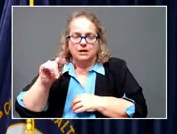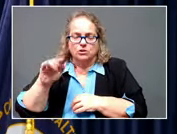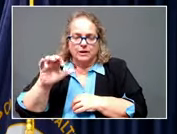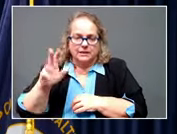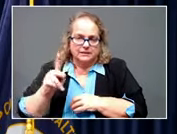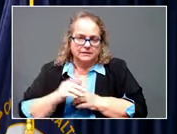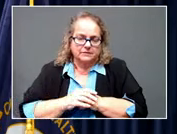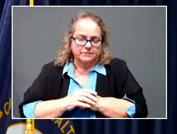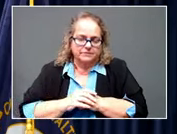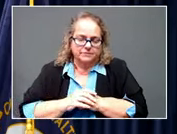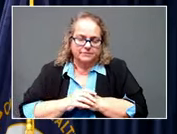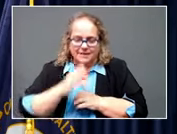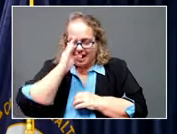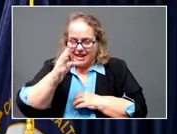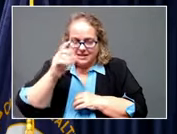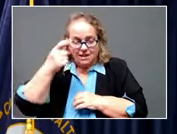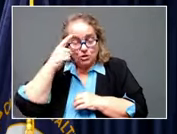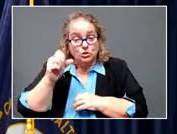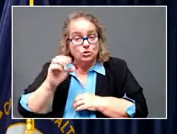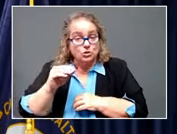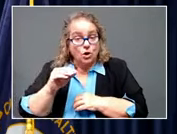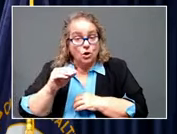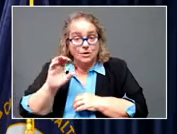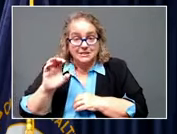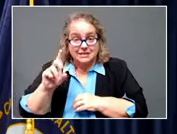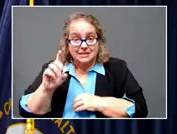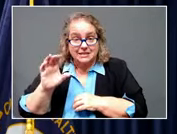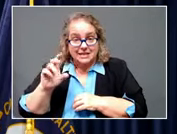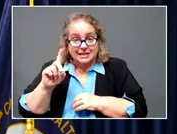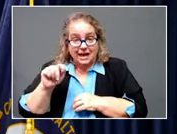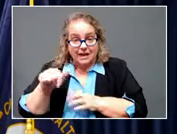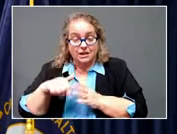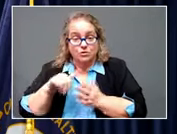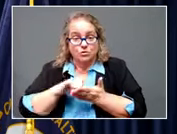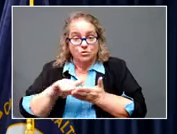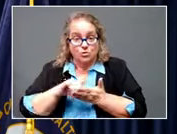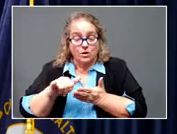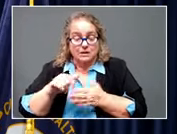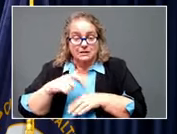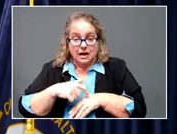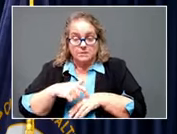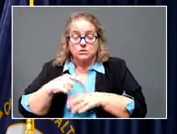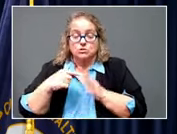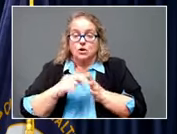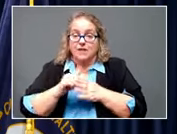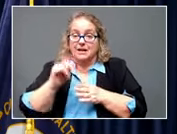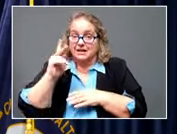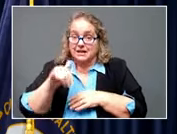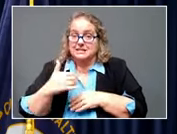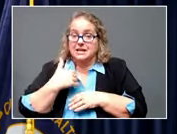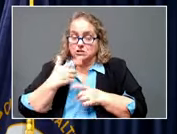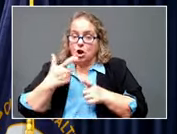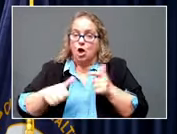Hi, Governor. So CDC data in the New York Times shows that Kentucky's had the largest drop in